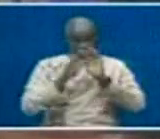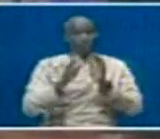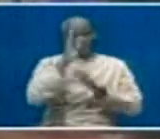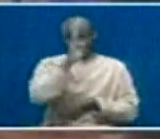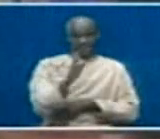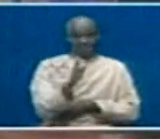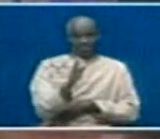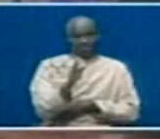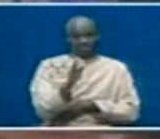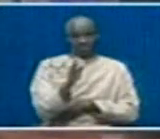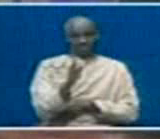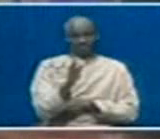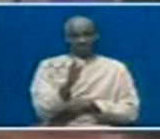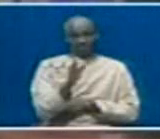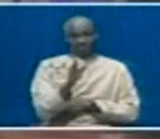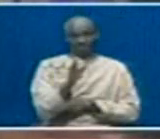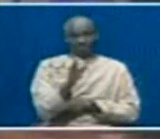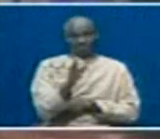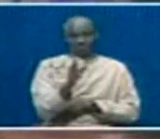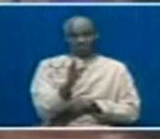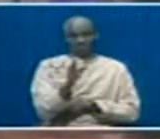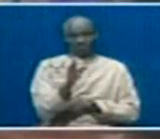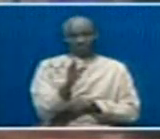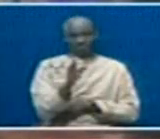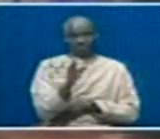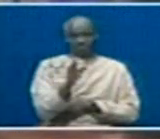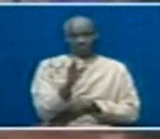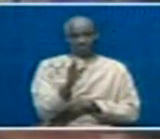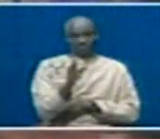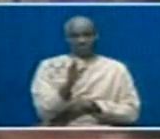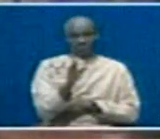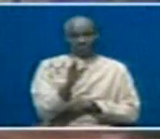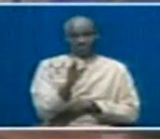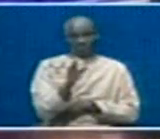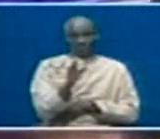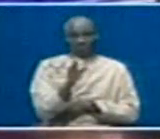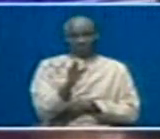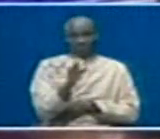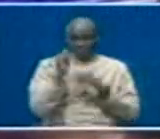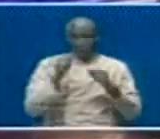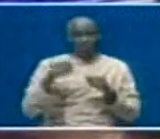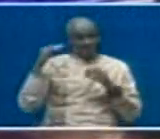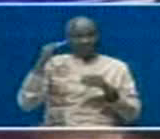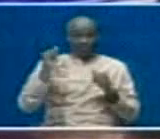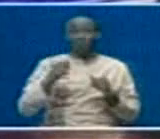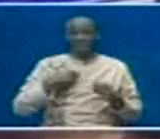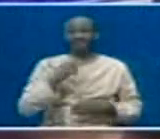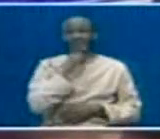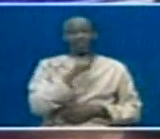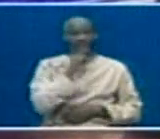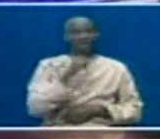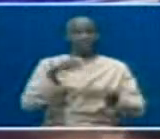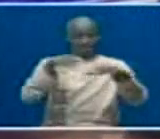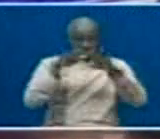yeah. Big two? Yeah. Huge. Oh, what? Dignitaries, My dad was